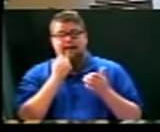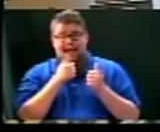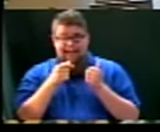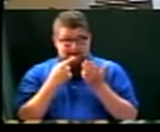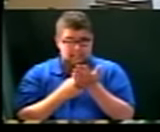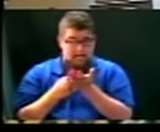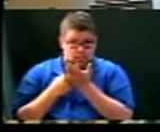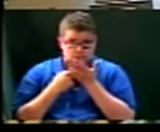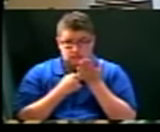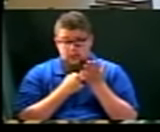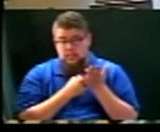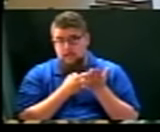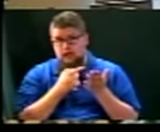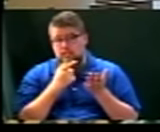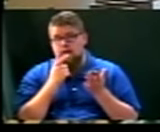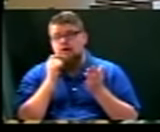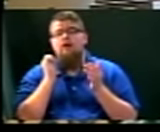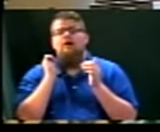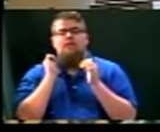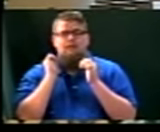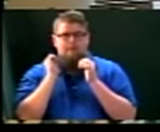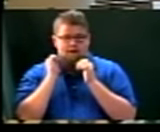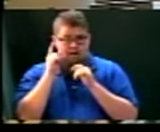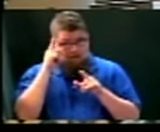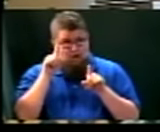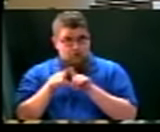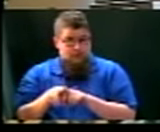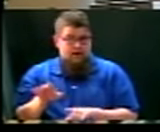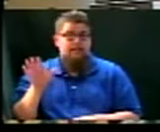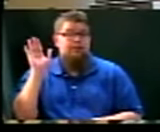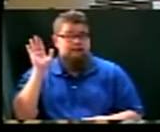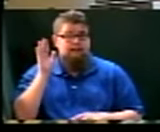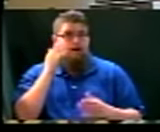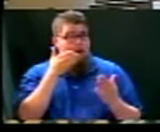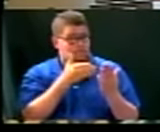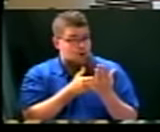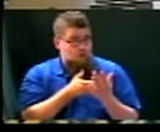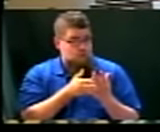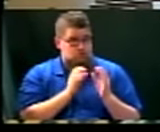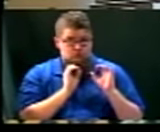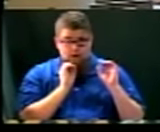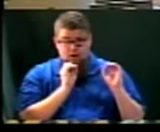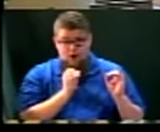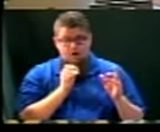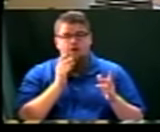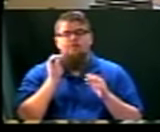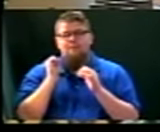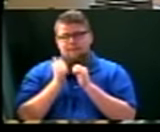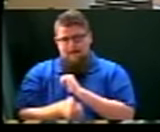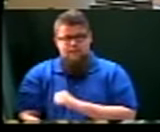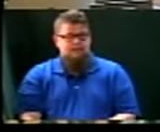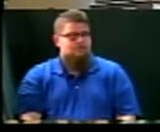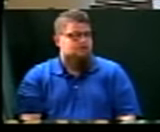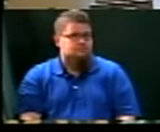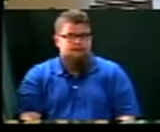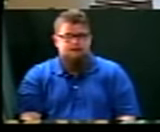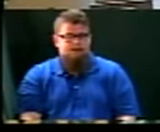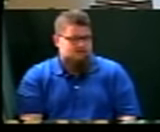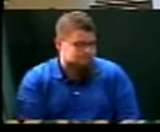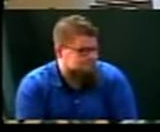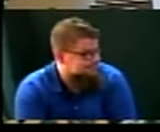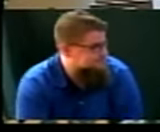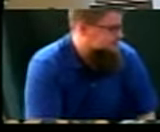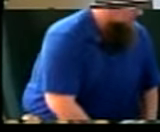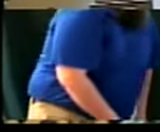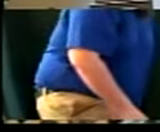discussion? All in favor say aye. Aye. Aye. All opposed, motion carries. 8E, approved